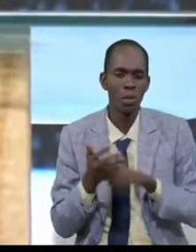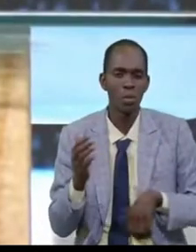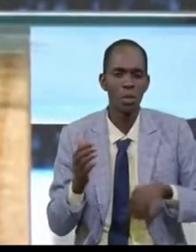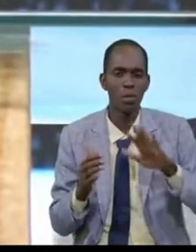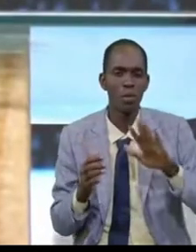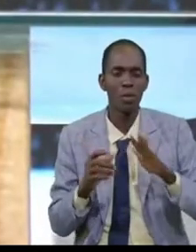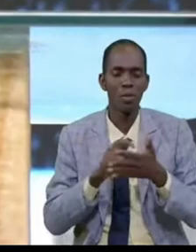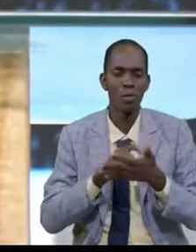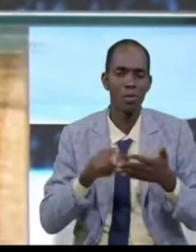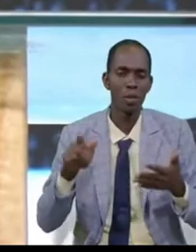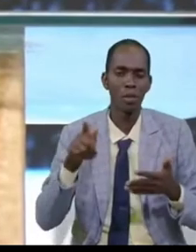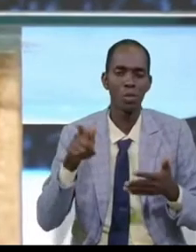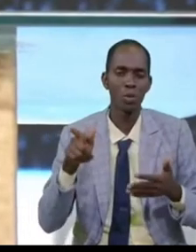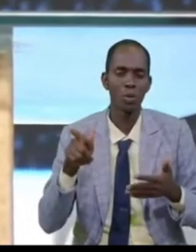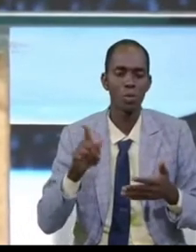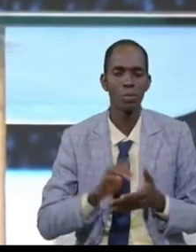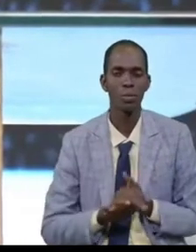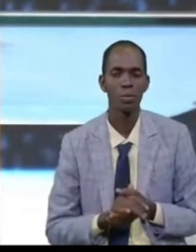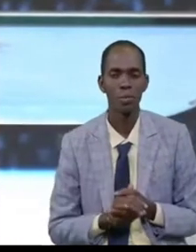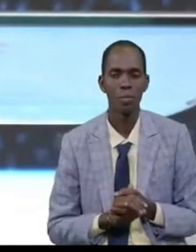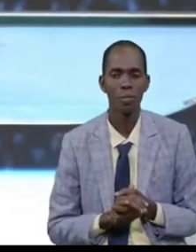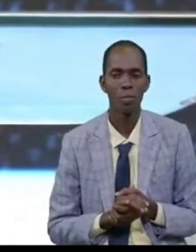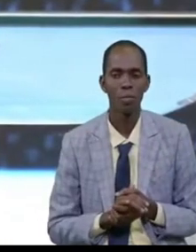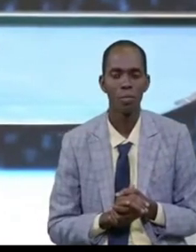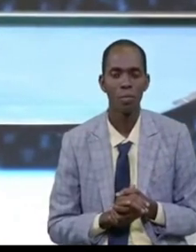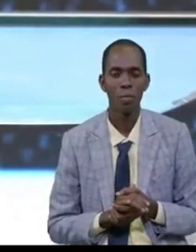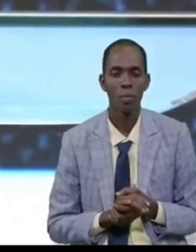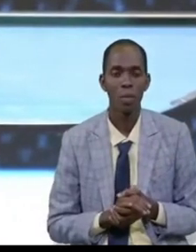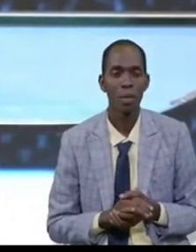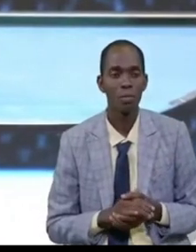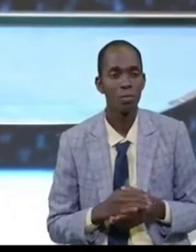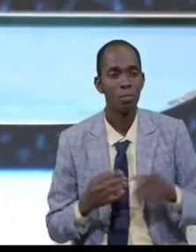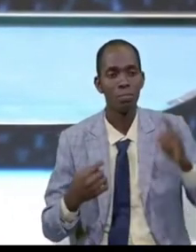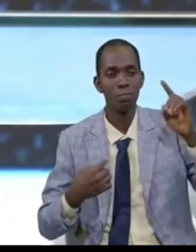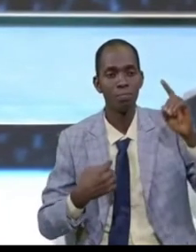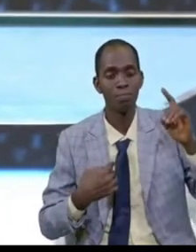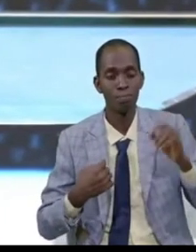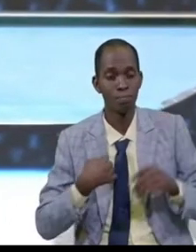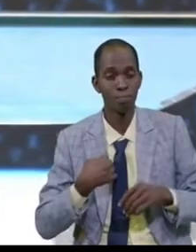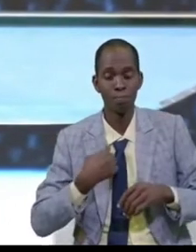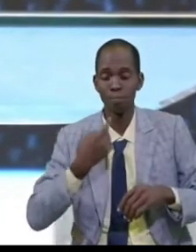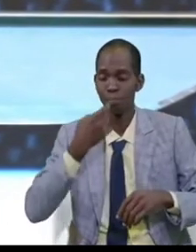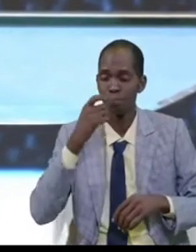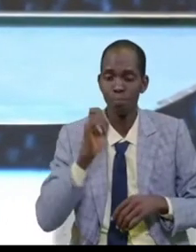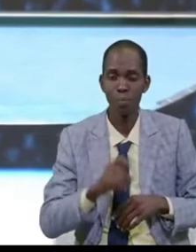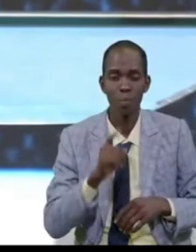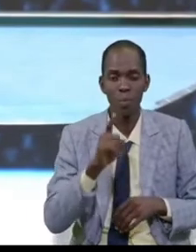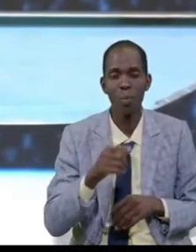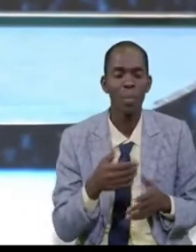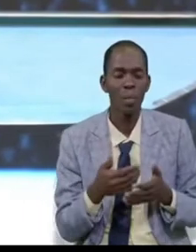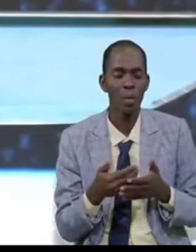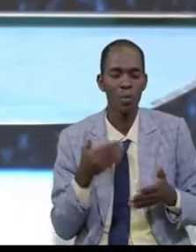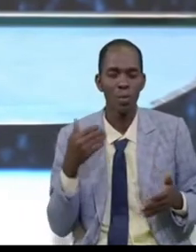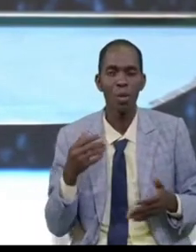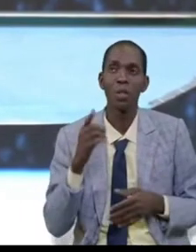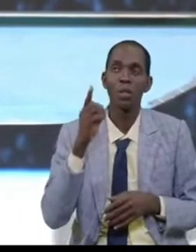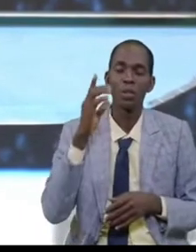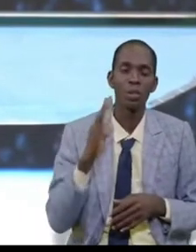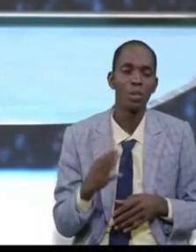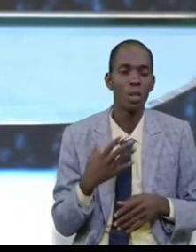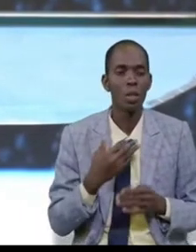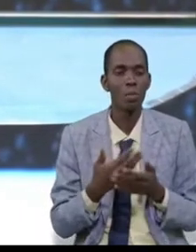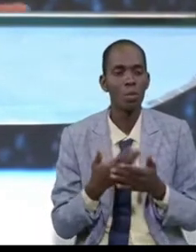chapter 5, verse 21. I charge thee before God and the Lord